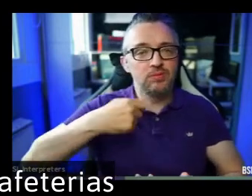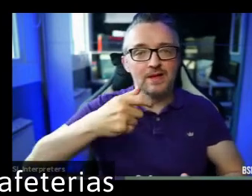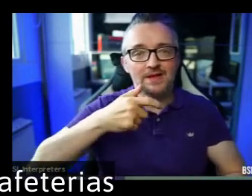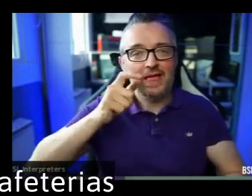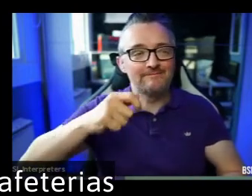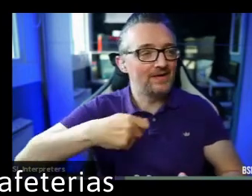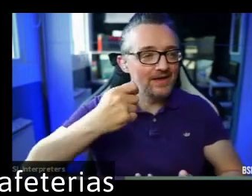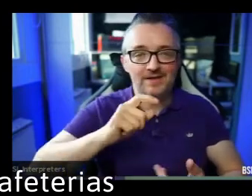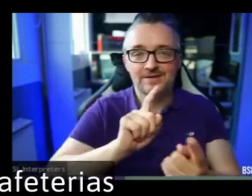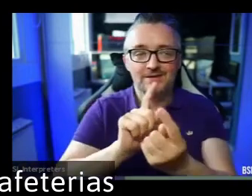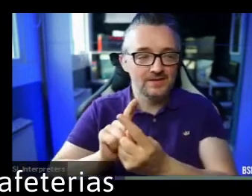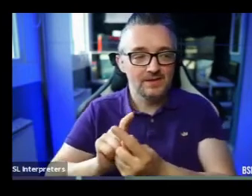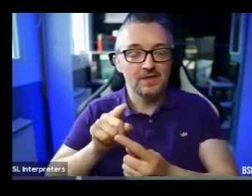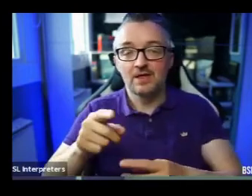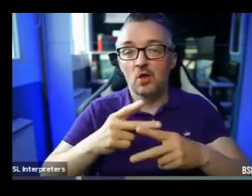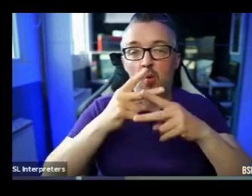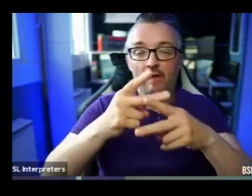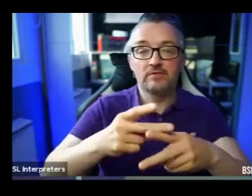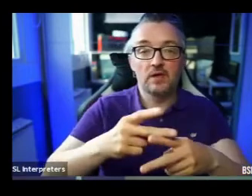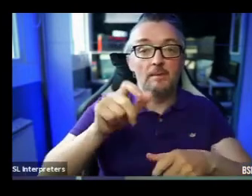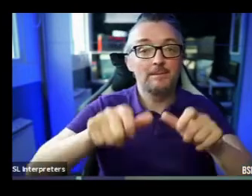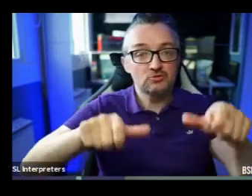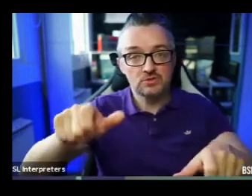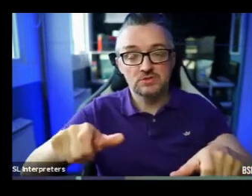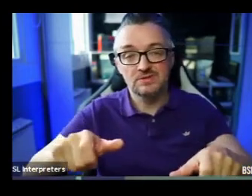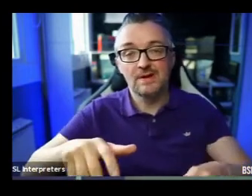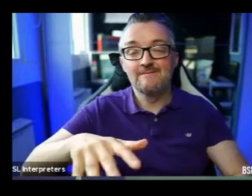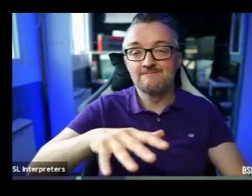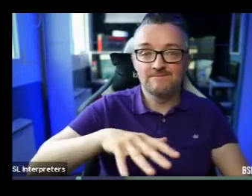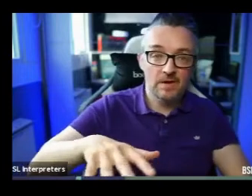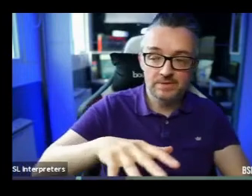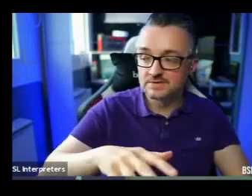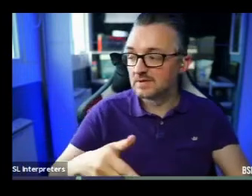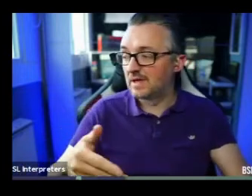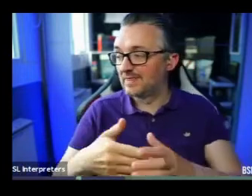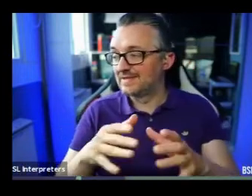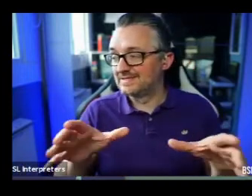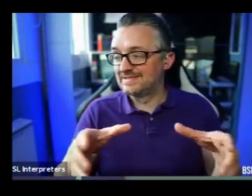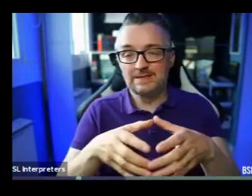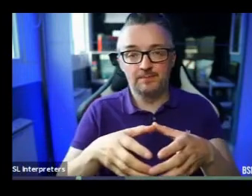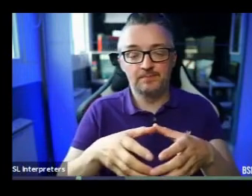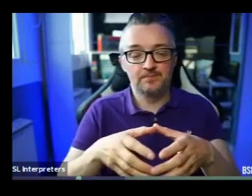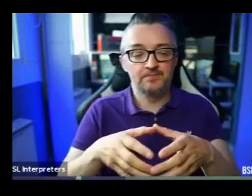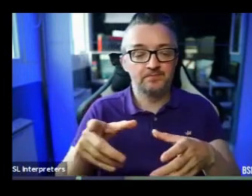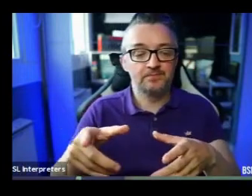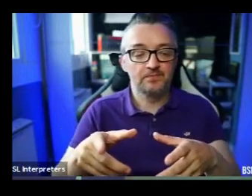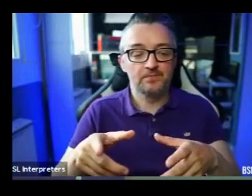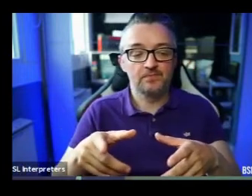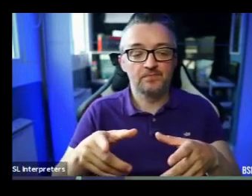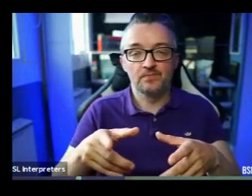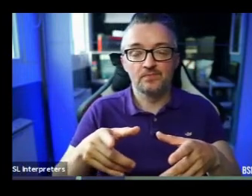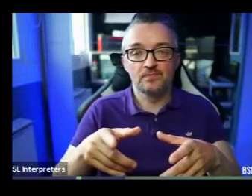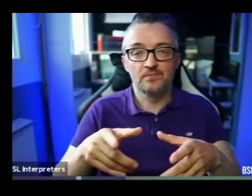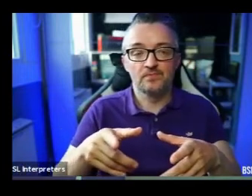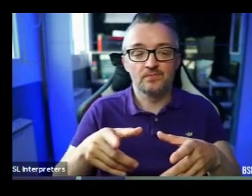cafeterias when they were having breakfast together. They not only took care of patients, but families and the team. And that changed to